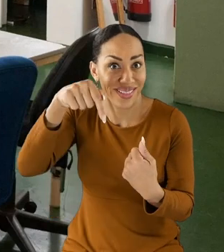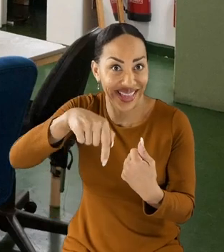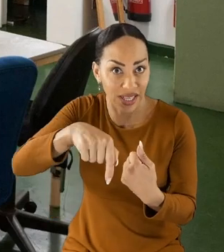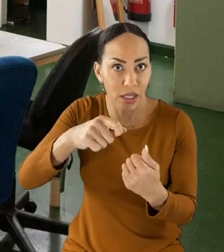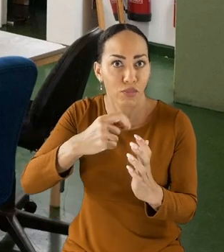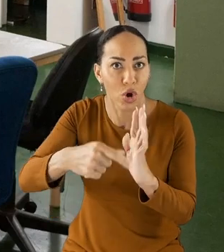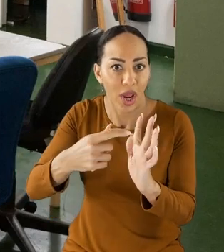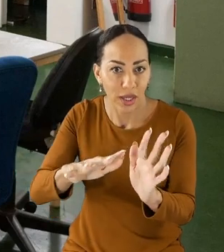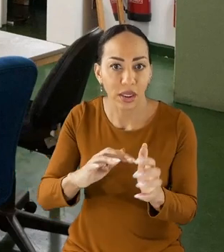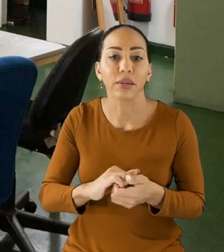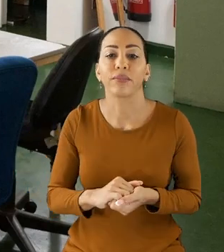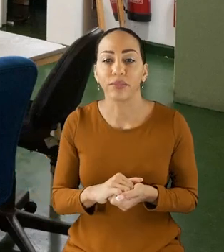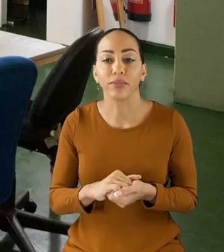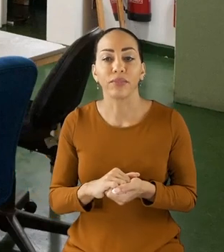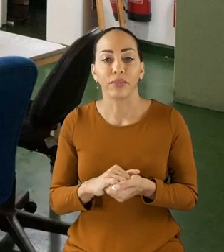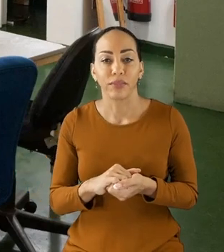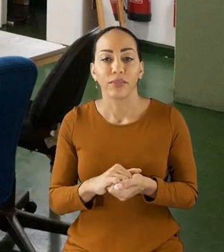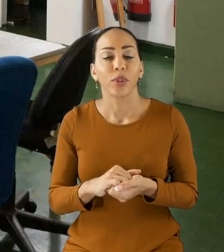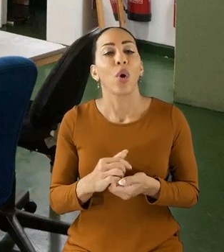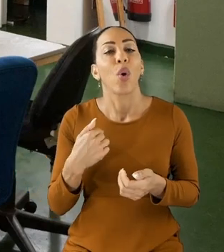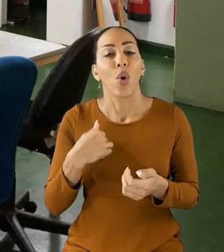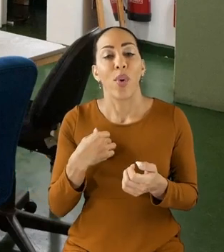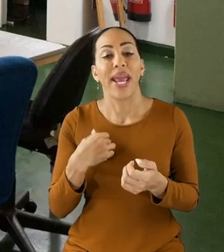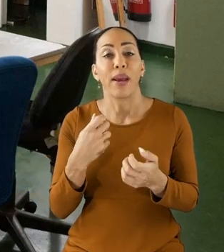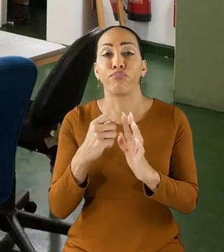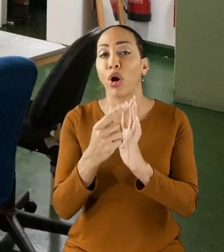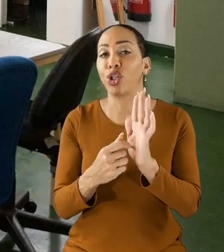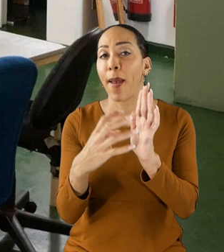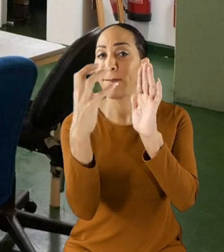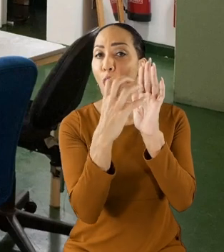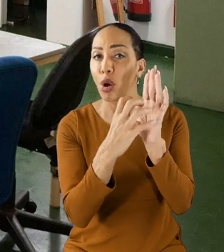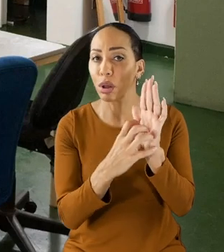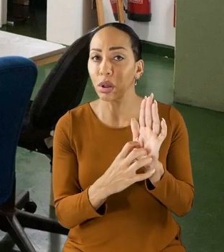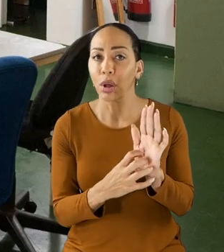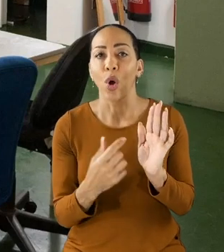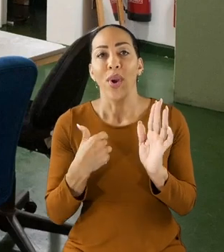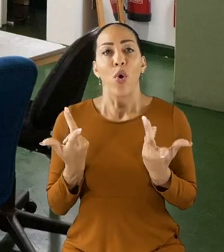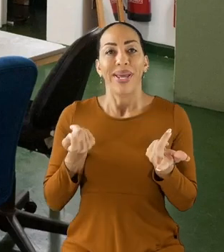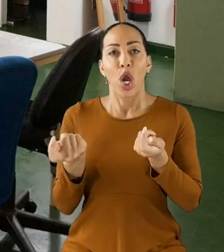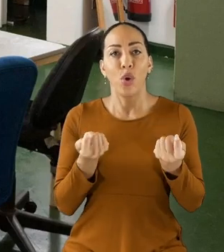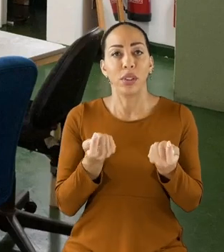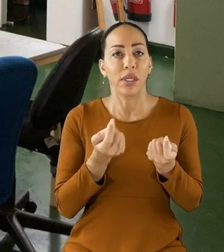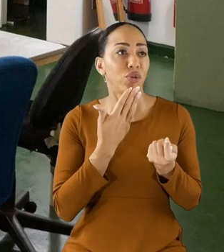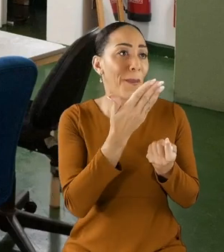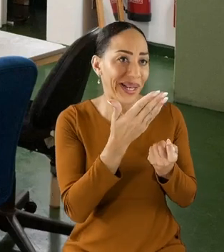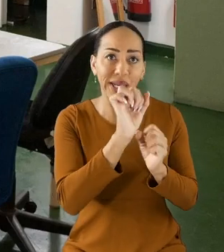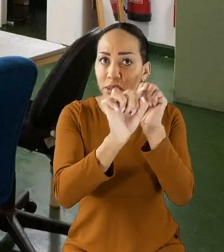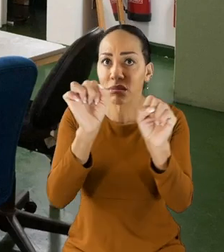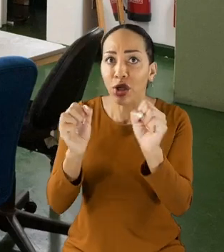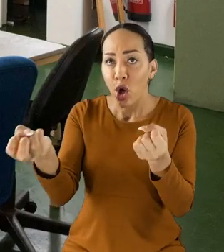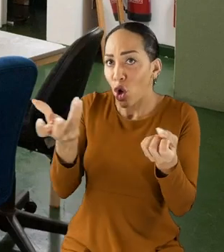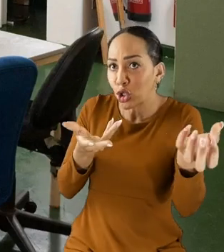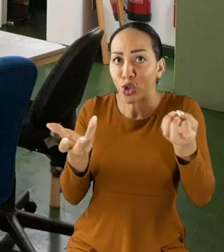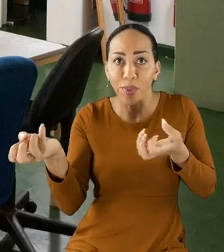project specifically. We are going to be hosting a project blog, so we would like any of the partners to contribute to that.